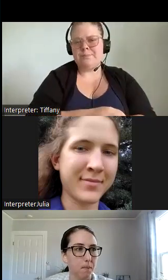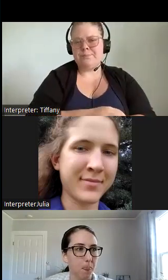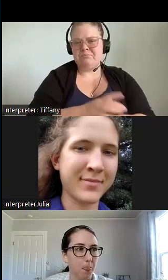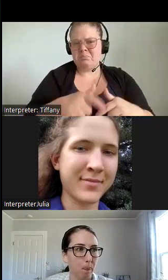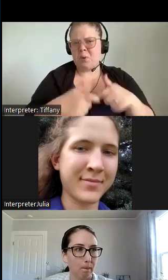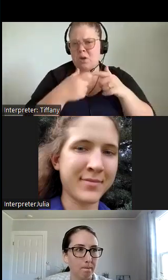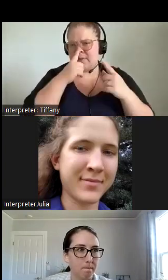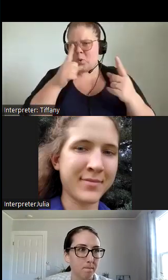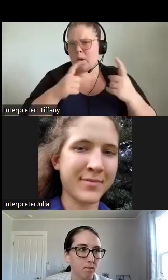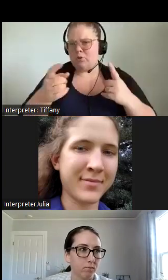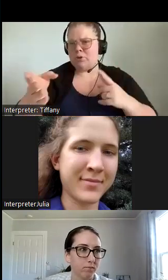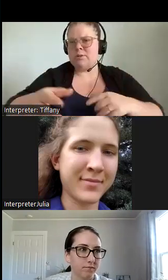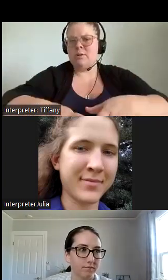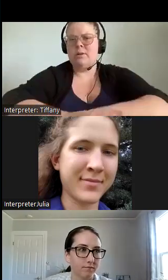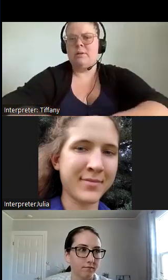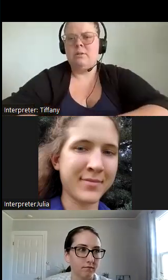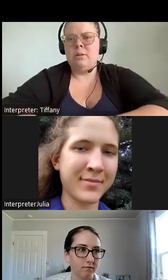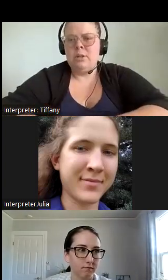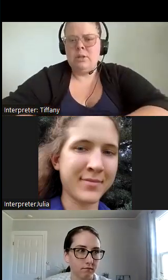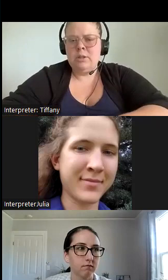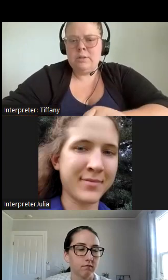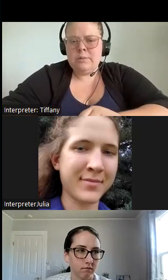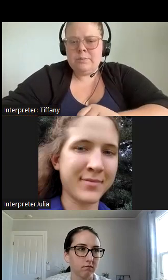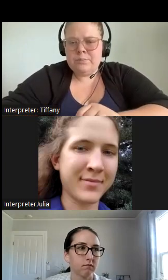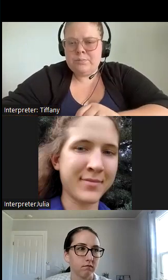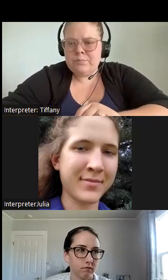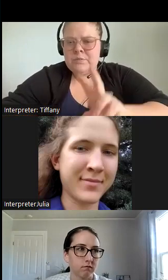questions. Yeah, and we've got a couple in the chat.